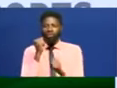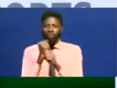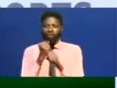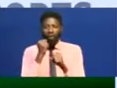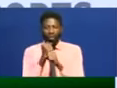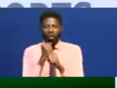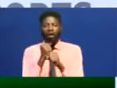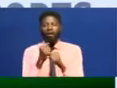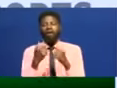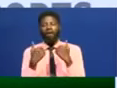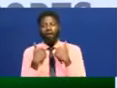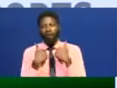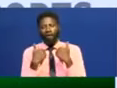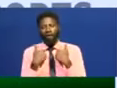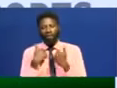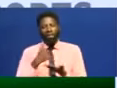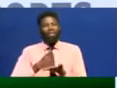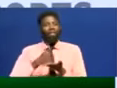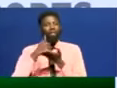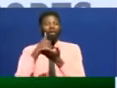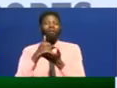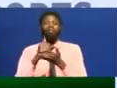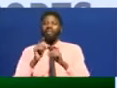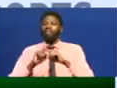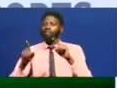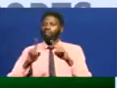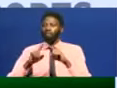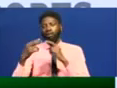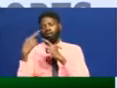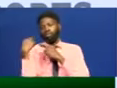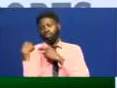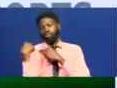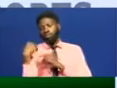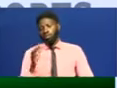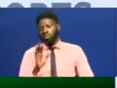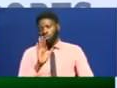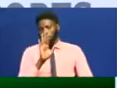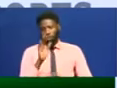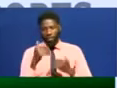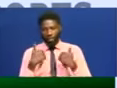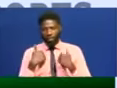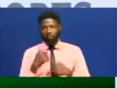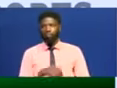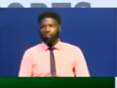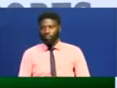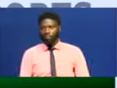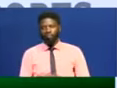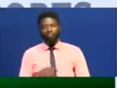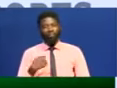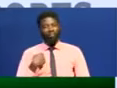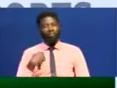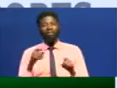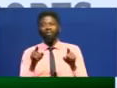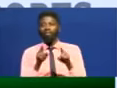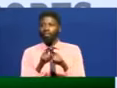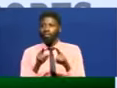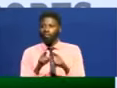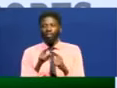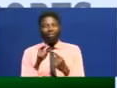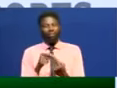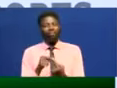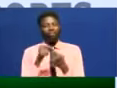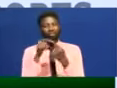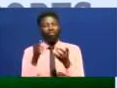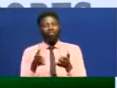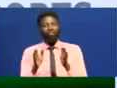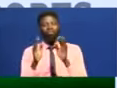make, for the various responsibilities that are placed in your custody. I particularly also, in a special way, want to